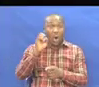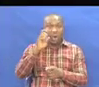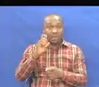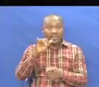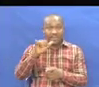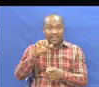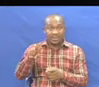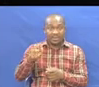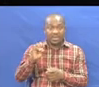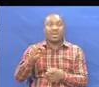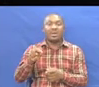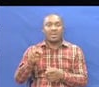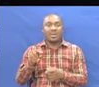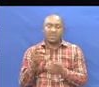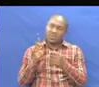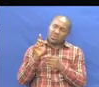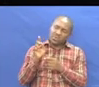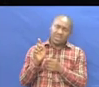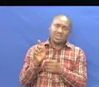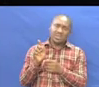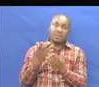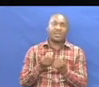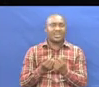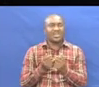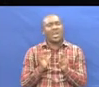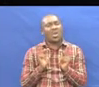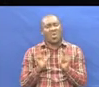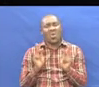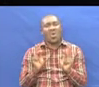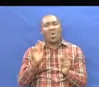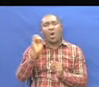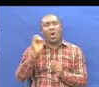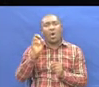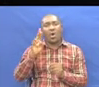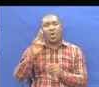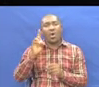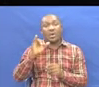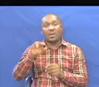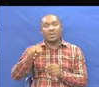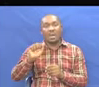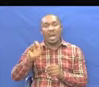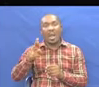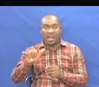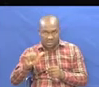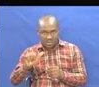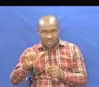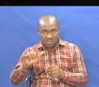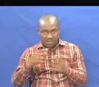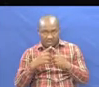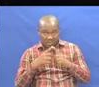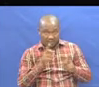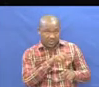called the ordinary air. This is called the ordinary air. So we need to know how can we